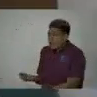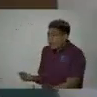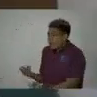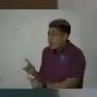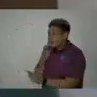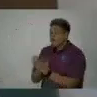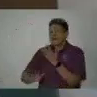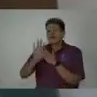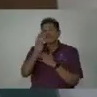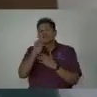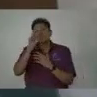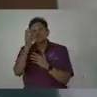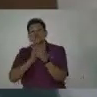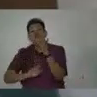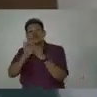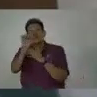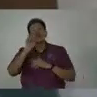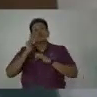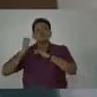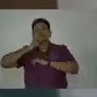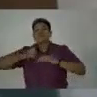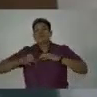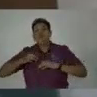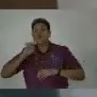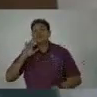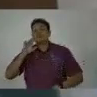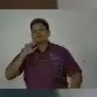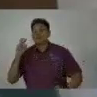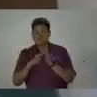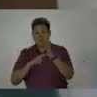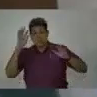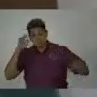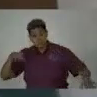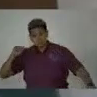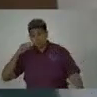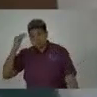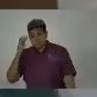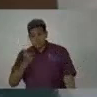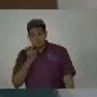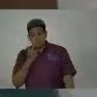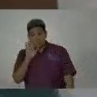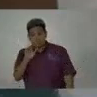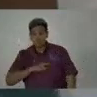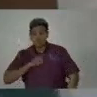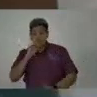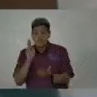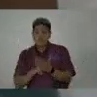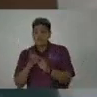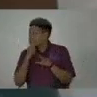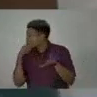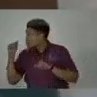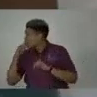Part 56, subsection 1 of the Supreme Court Civil Rules state in part, and I quote, an application for leave